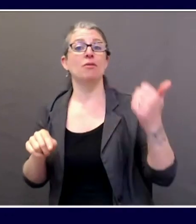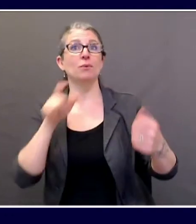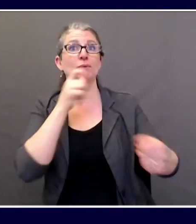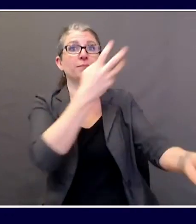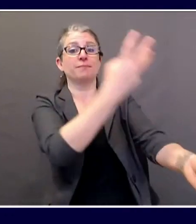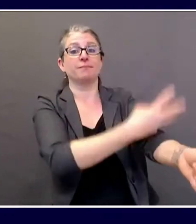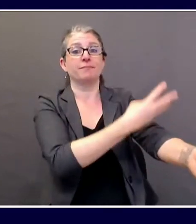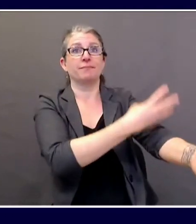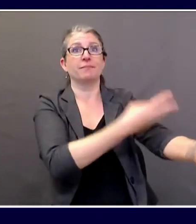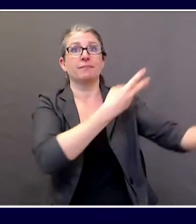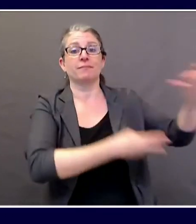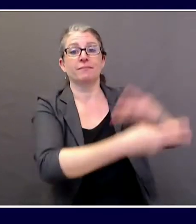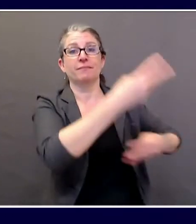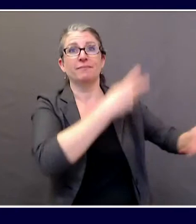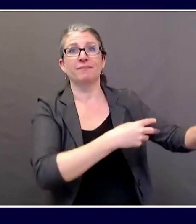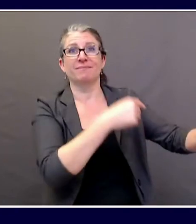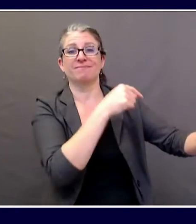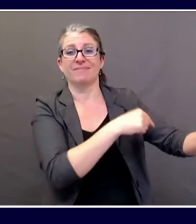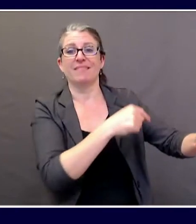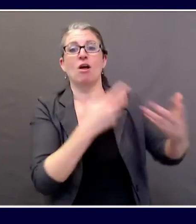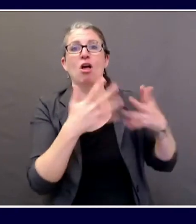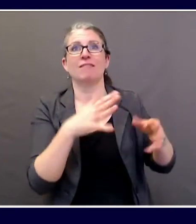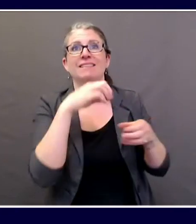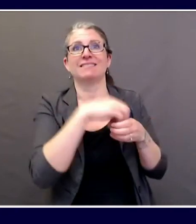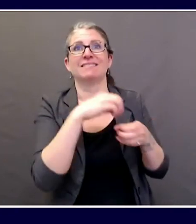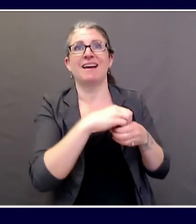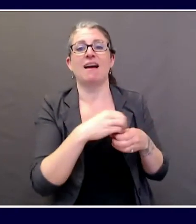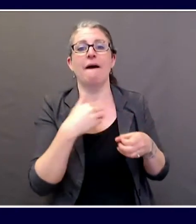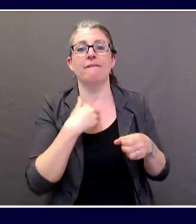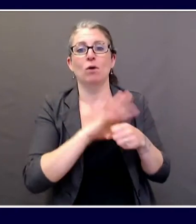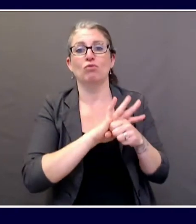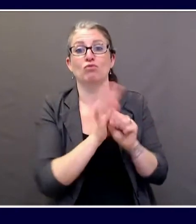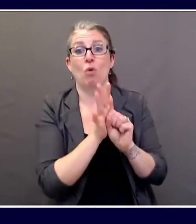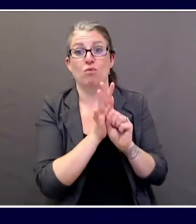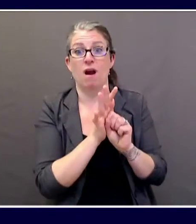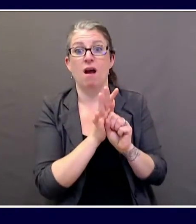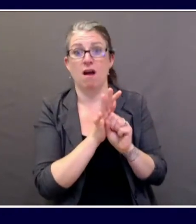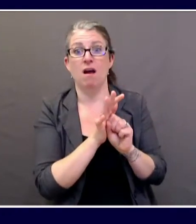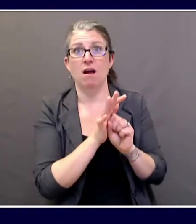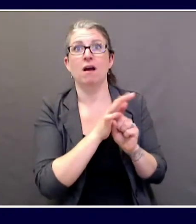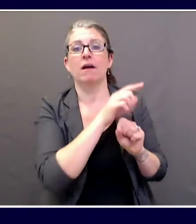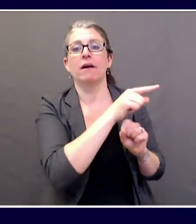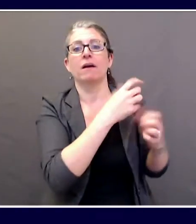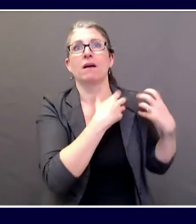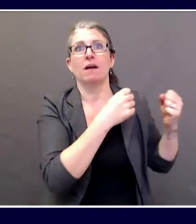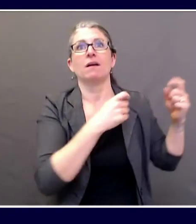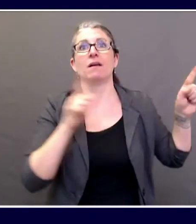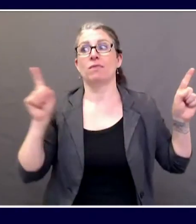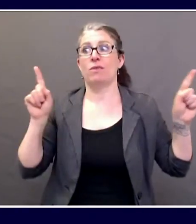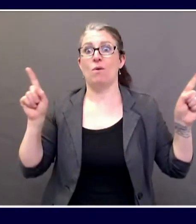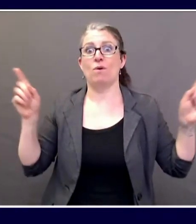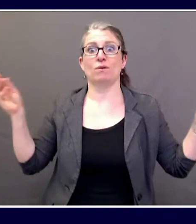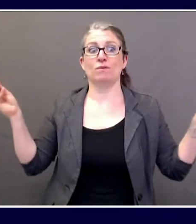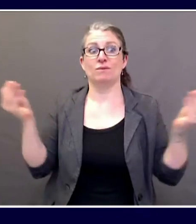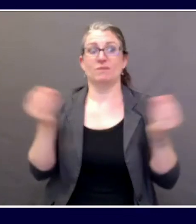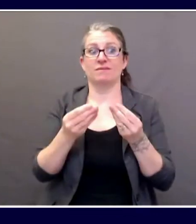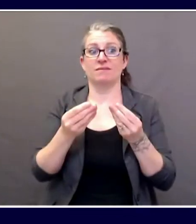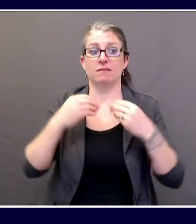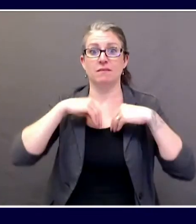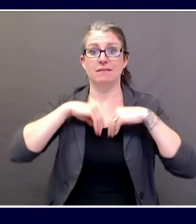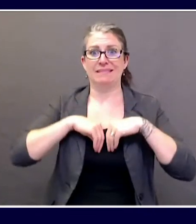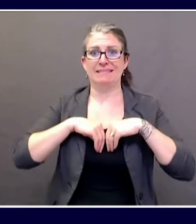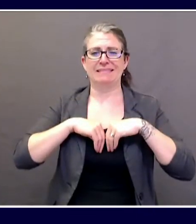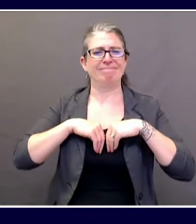Yes, hi. Thanks for taking our questions today. My first question is, I know you were saying